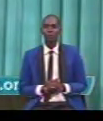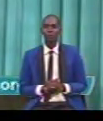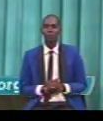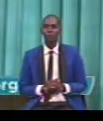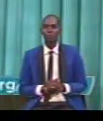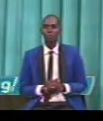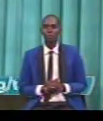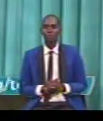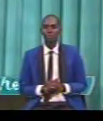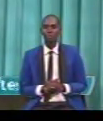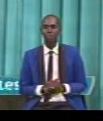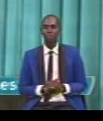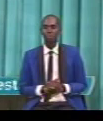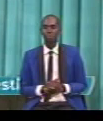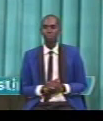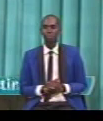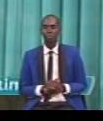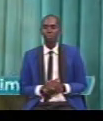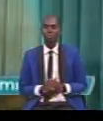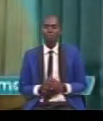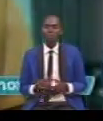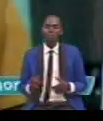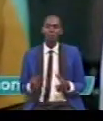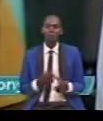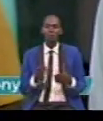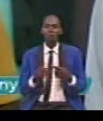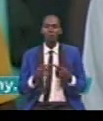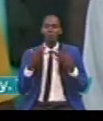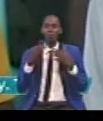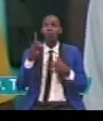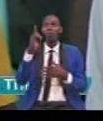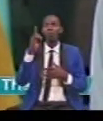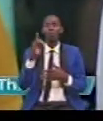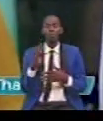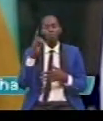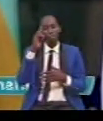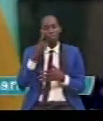camera. First and foremost, I want to thank God for what he has done in my life.